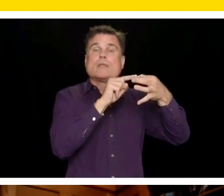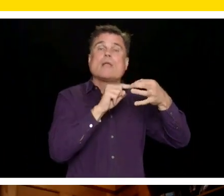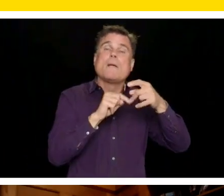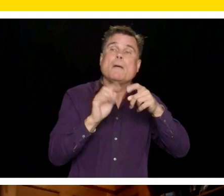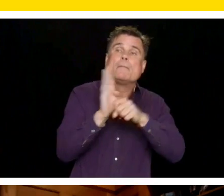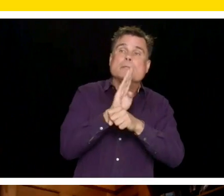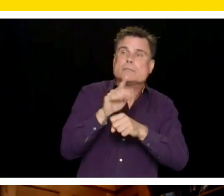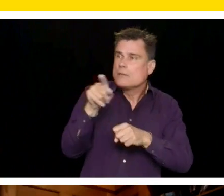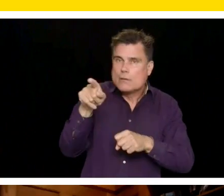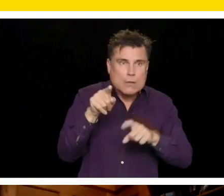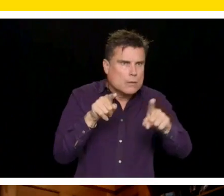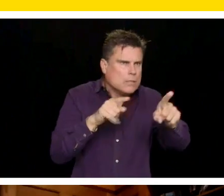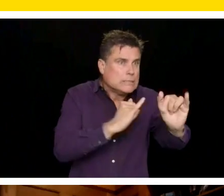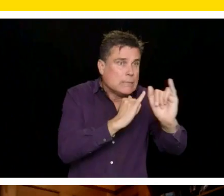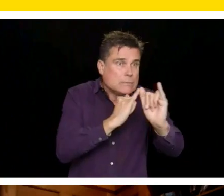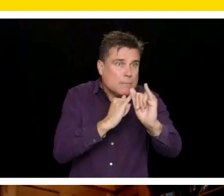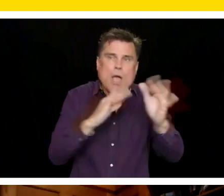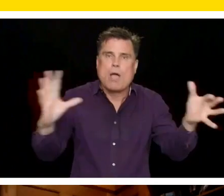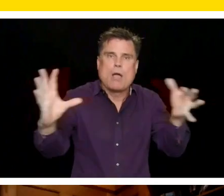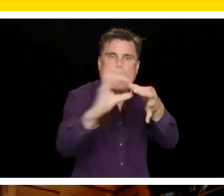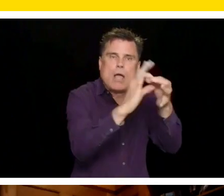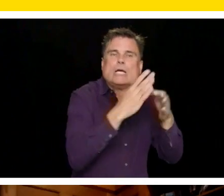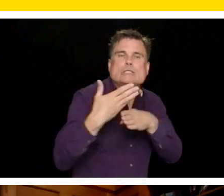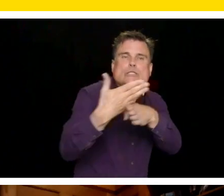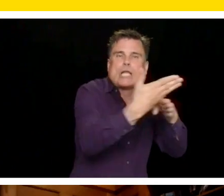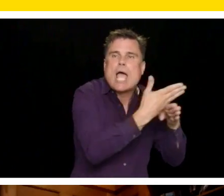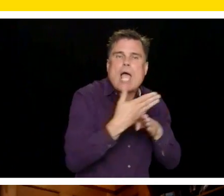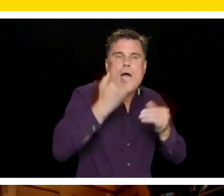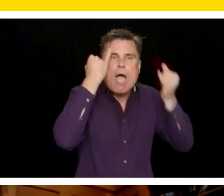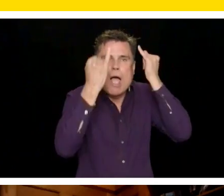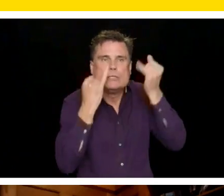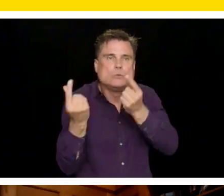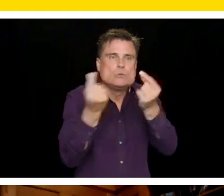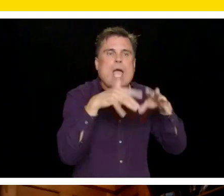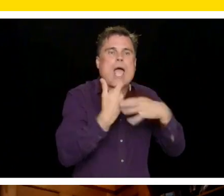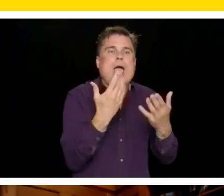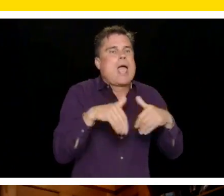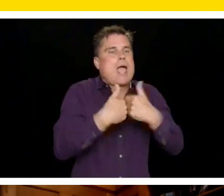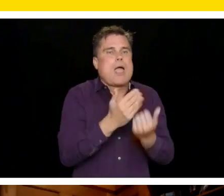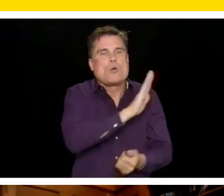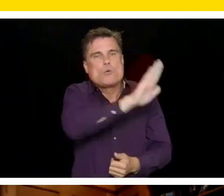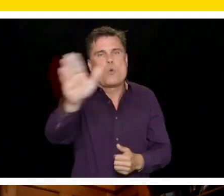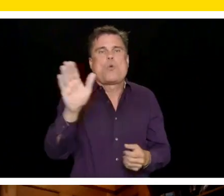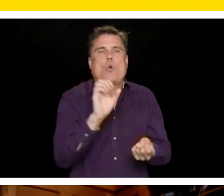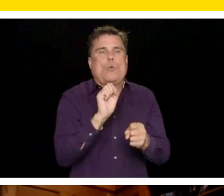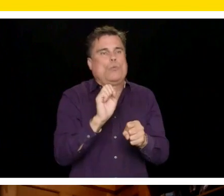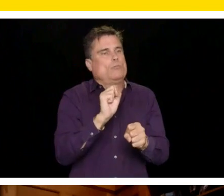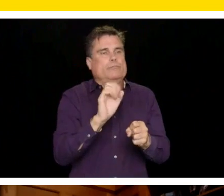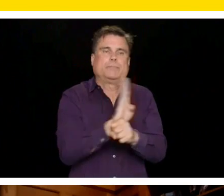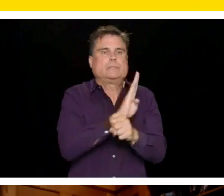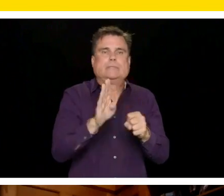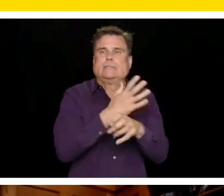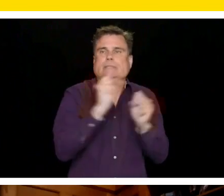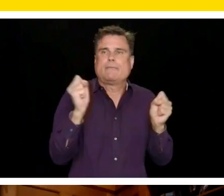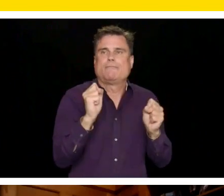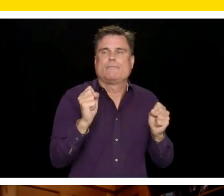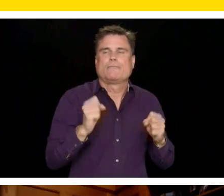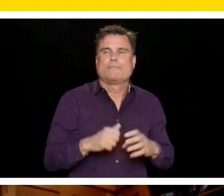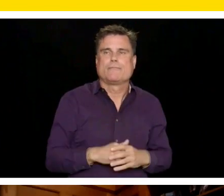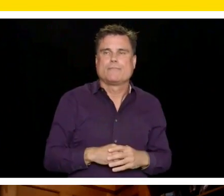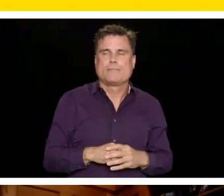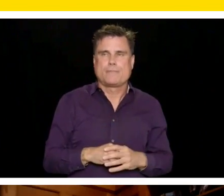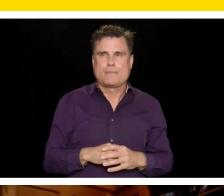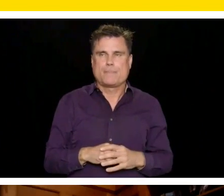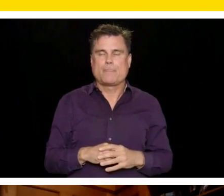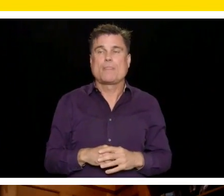And you can actually, the good news is you can go onto the COVID site. And our digital meetups are still available for download, and you can stream